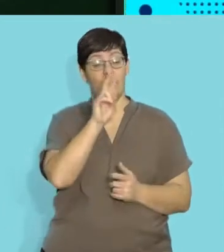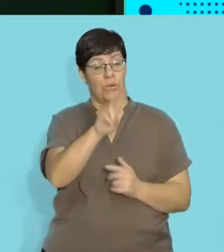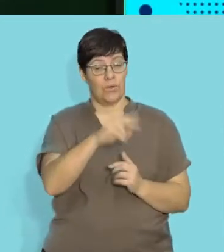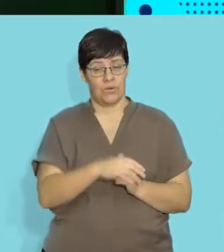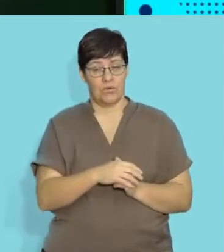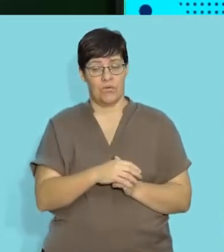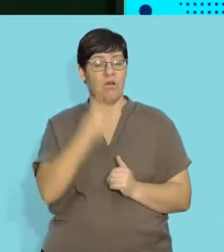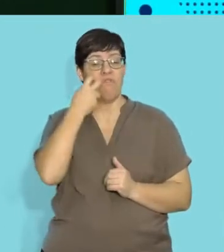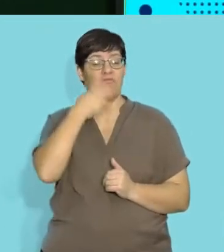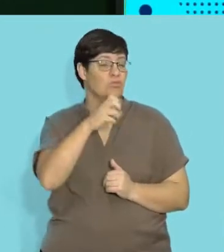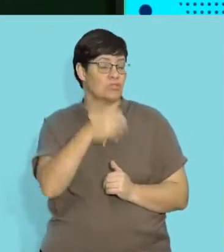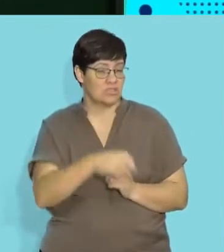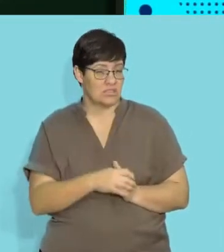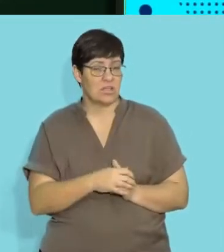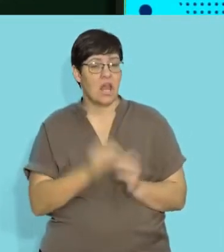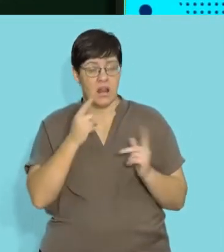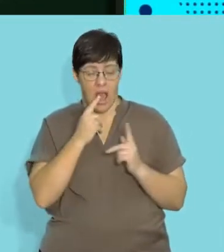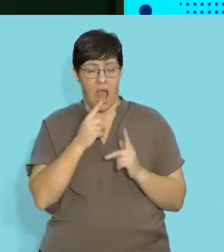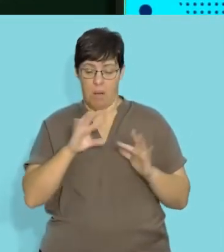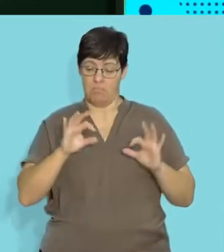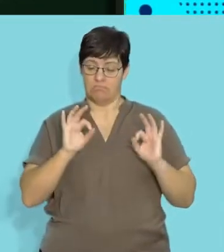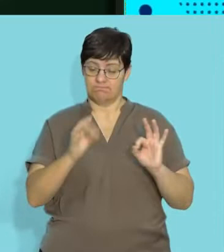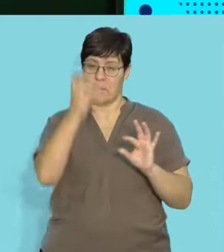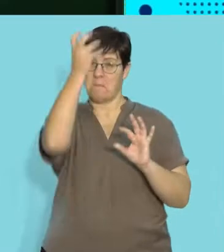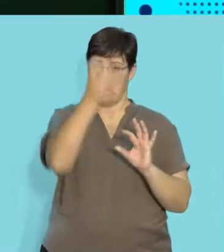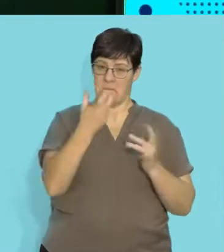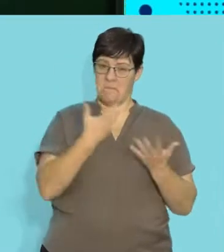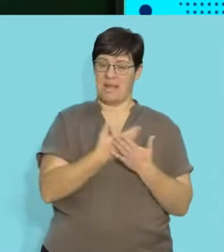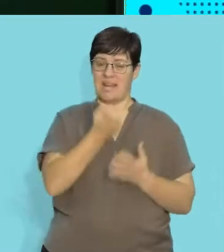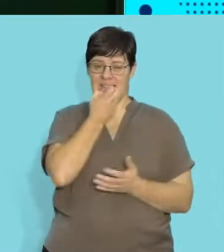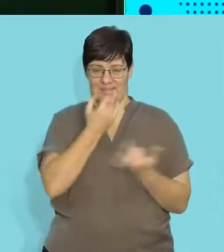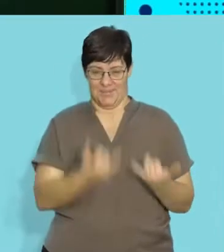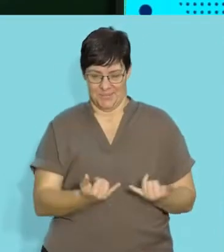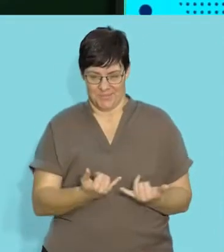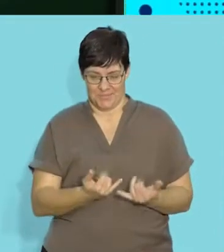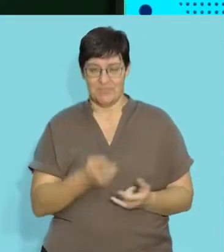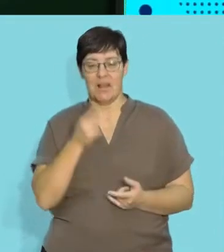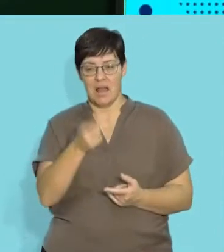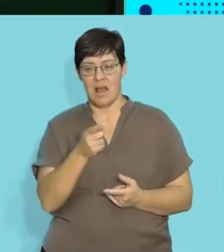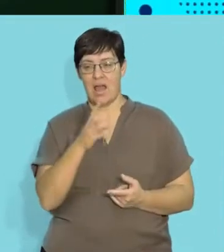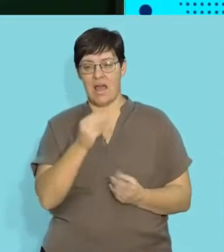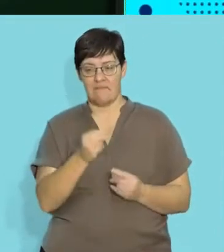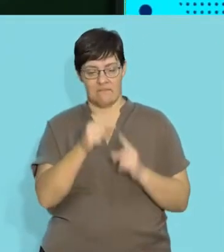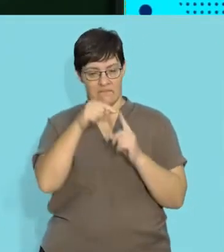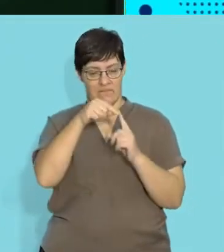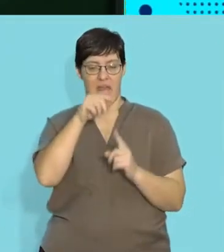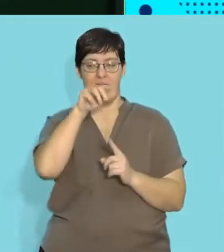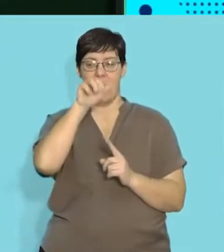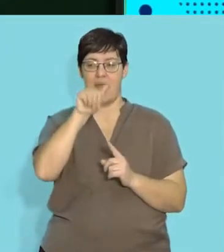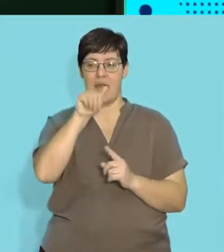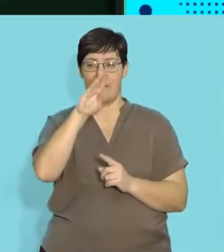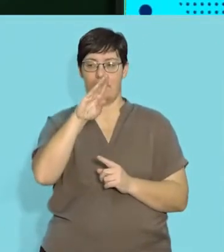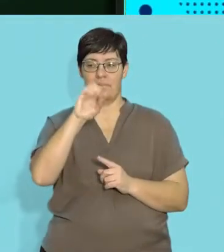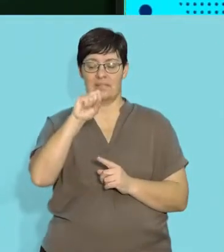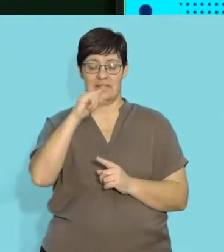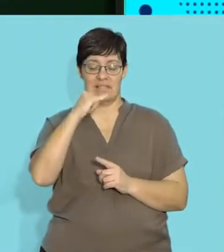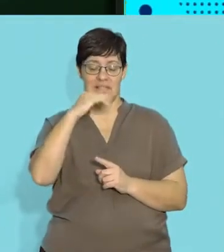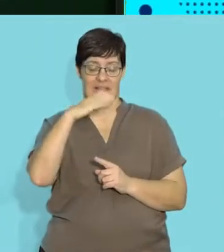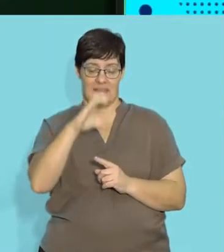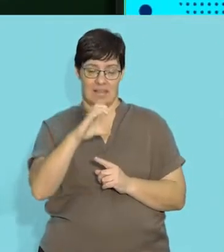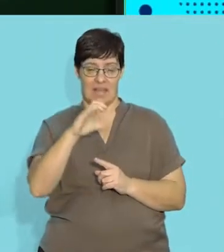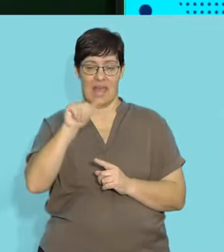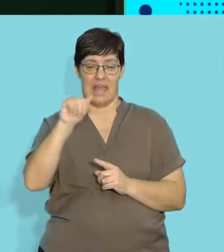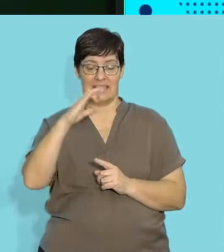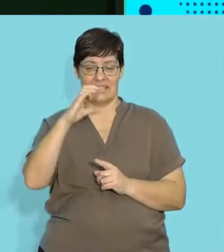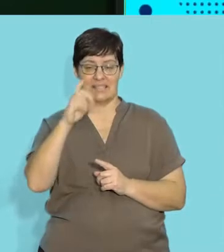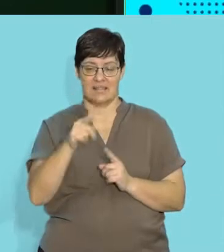at fruit and when they mature, you'll find that, as I mentioned earlier on, in this typical fruit, you've got abscisic acid being produced there. You've